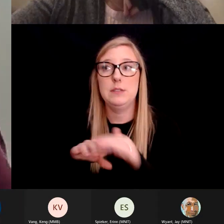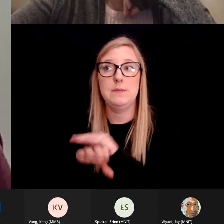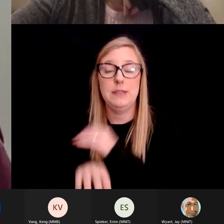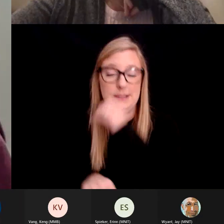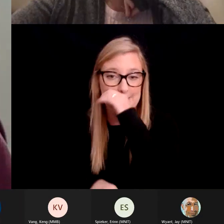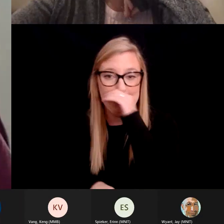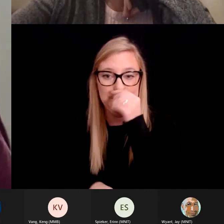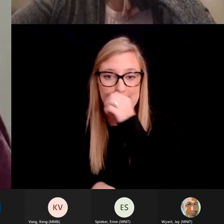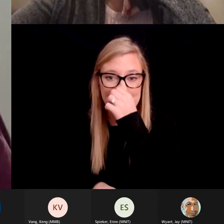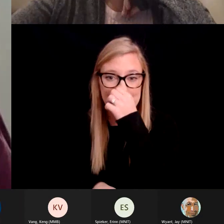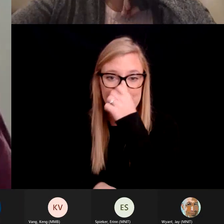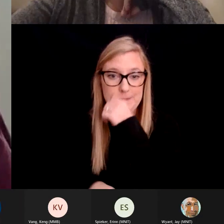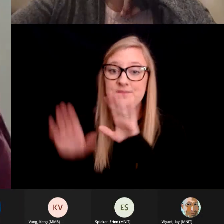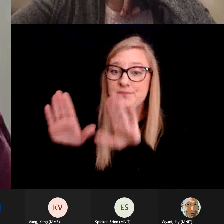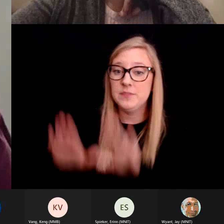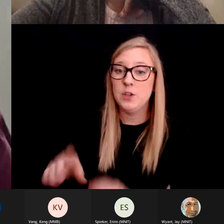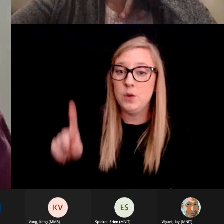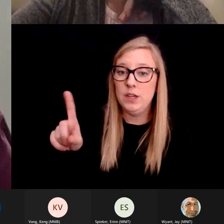great question.